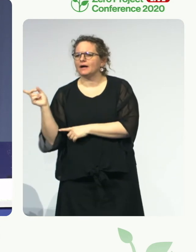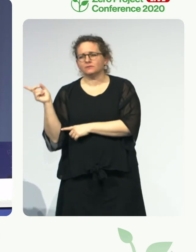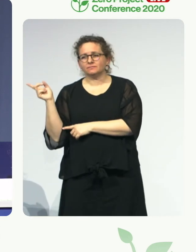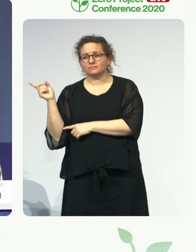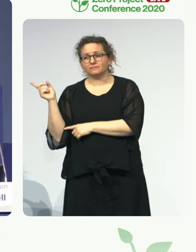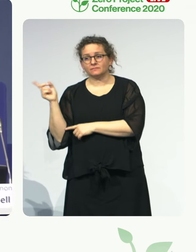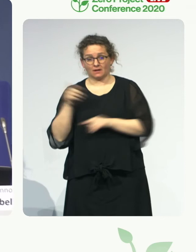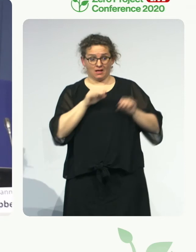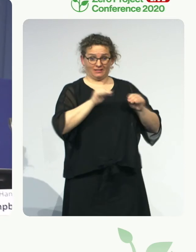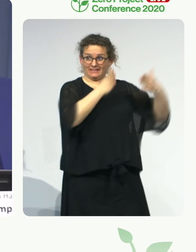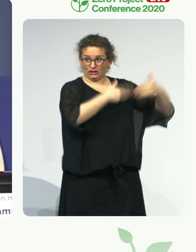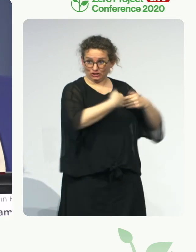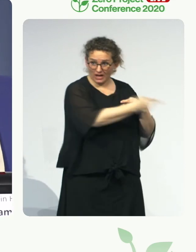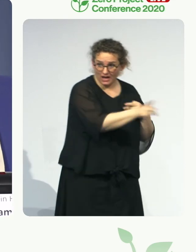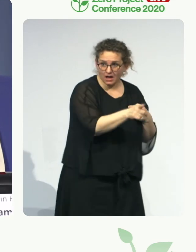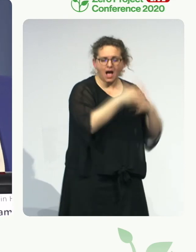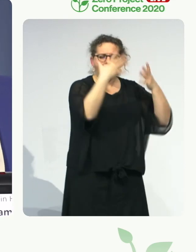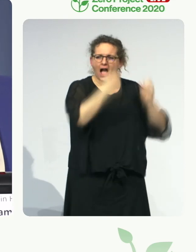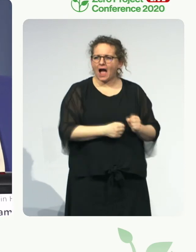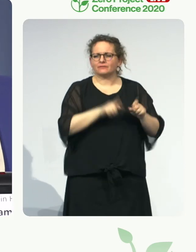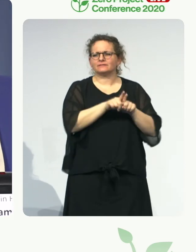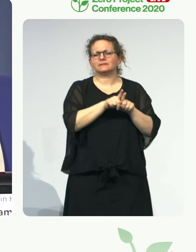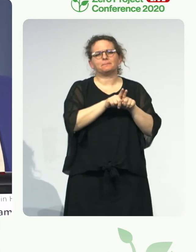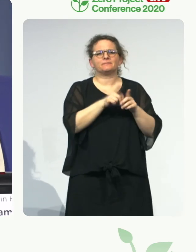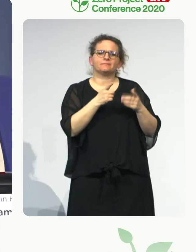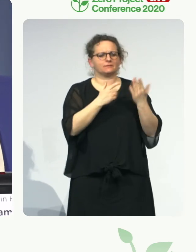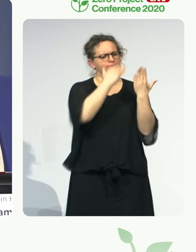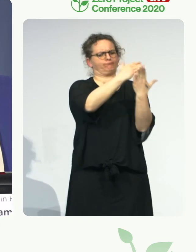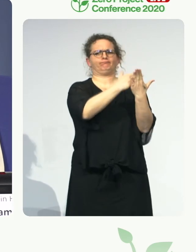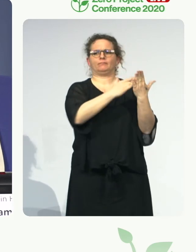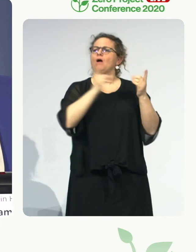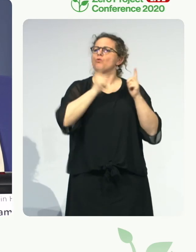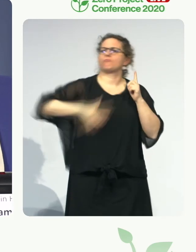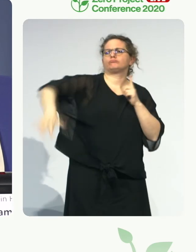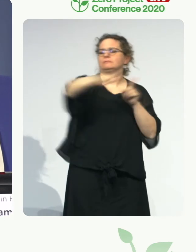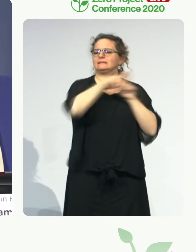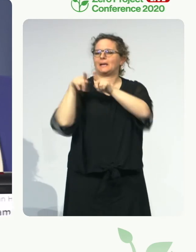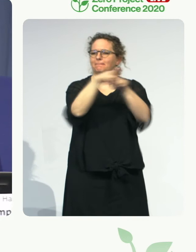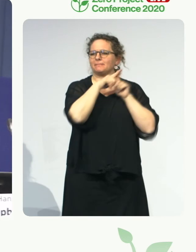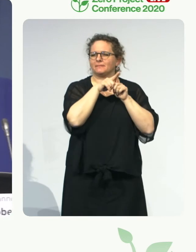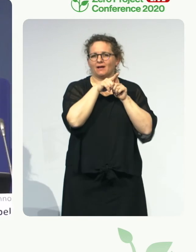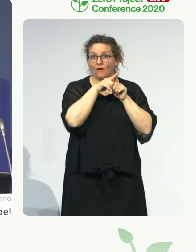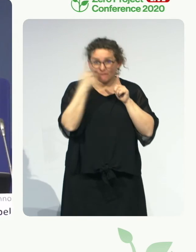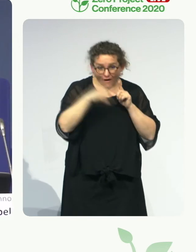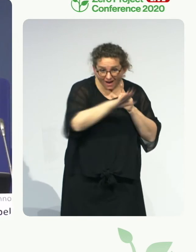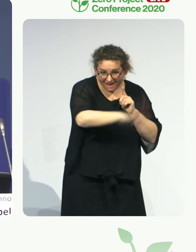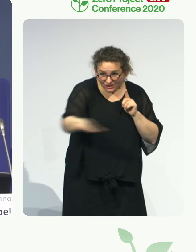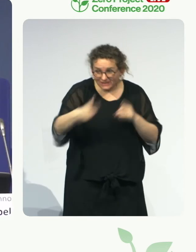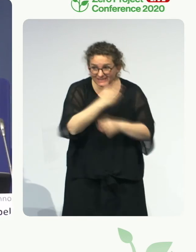standardizing it in classes where there are children with and without disabilities. But what we have also tried to do